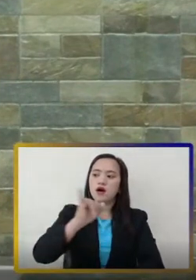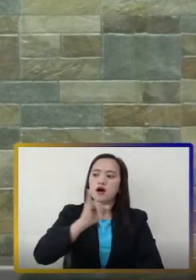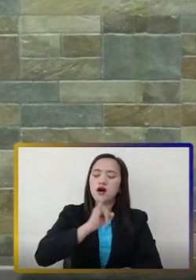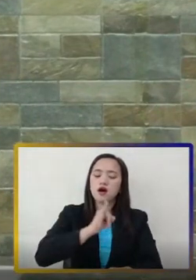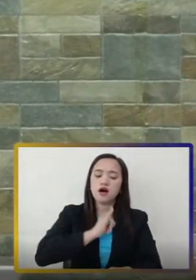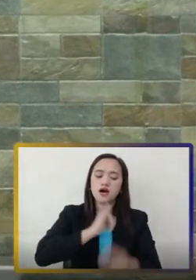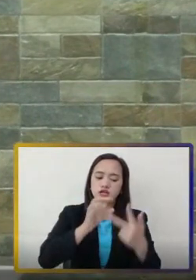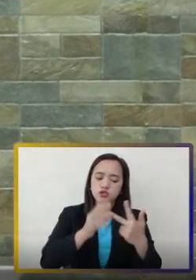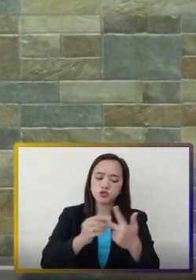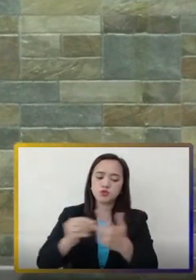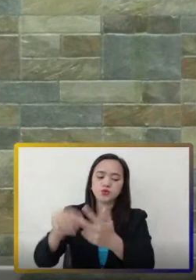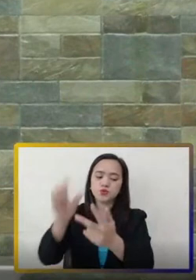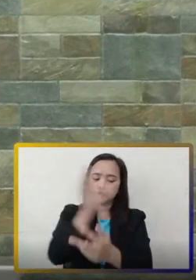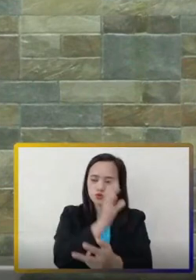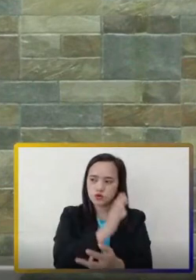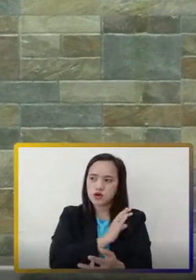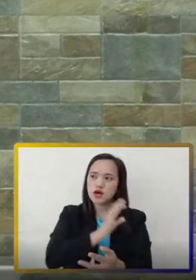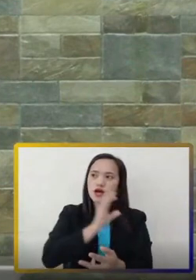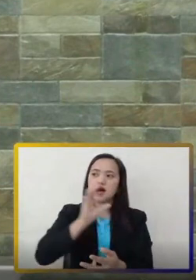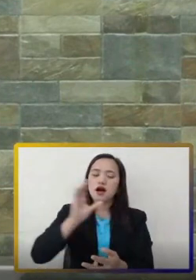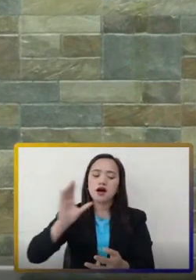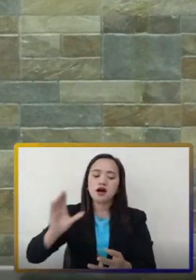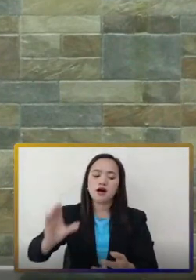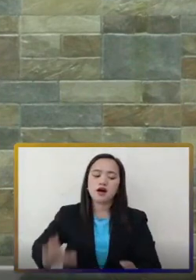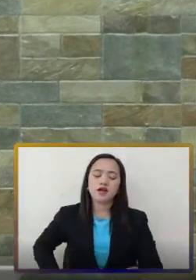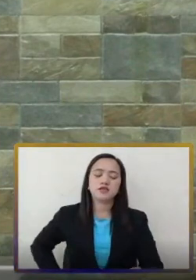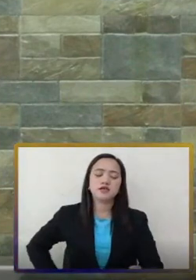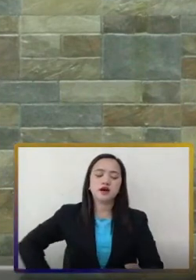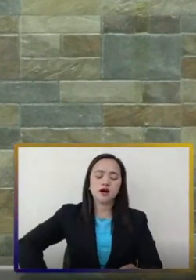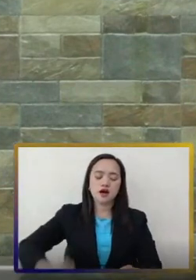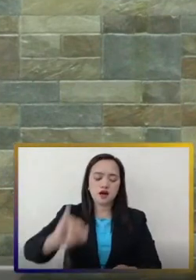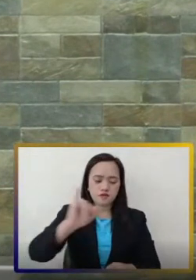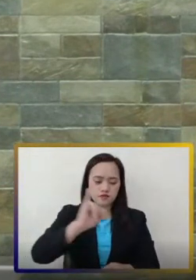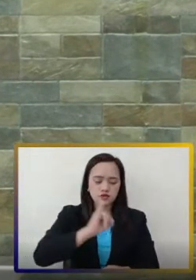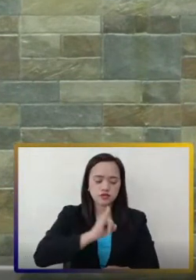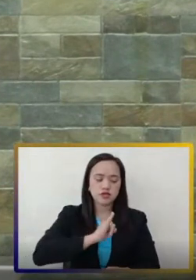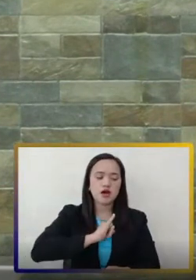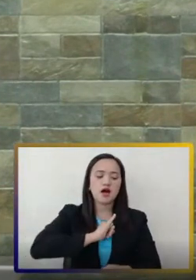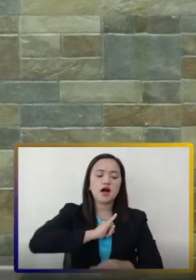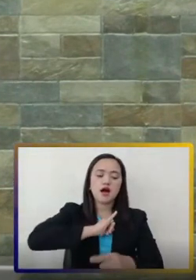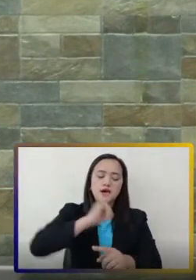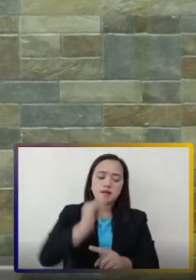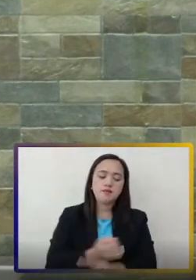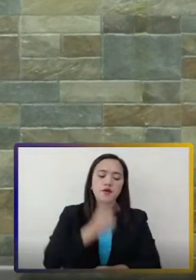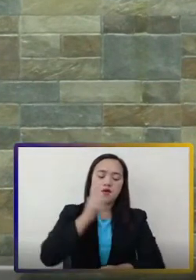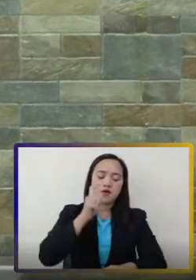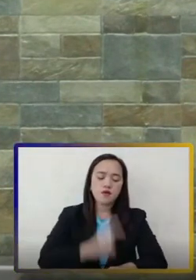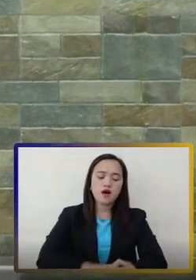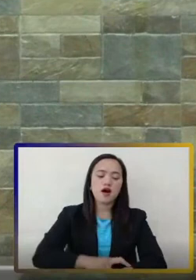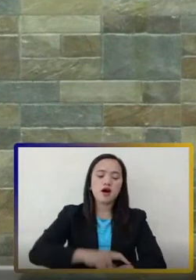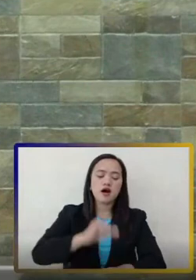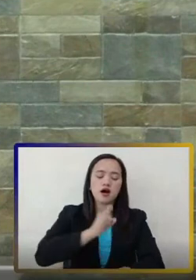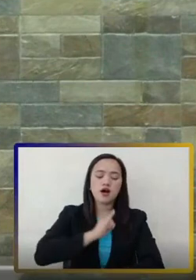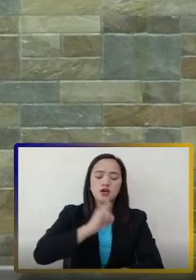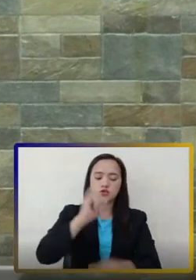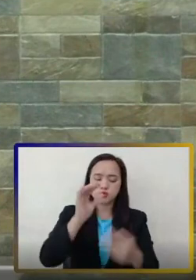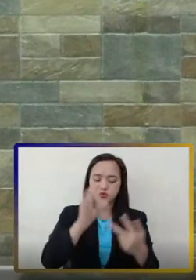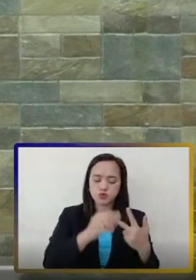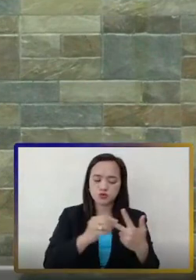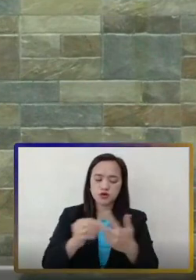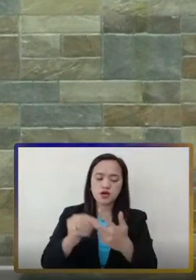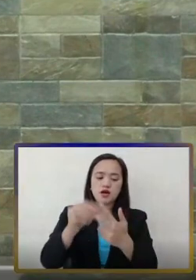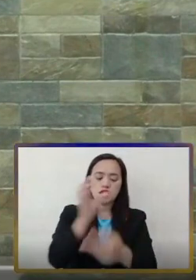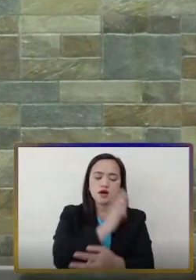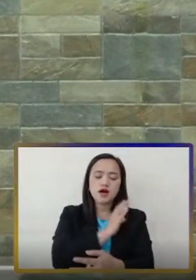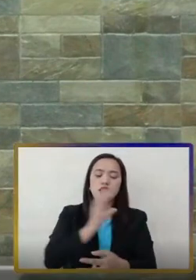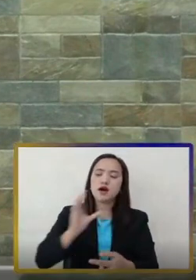Oh, I choose Christ every time. Oh, I choose